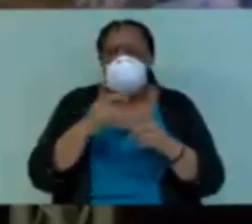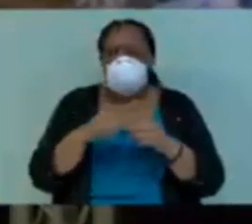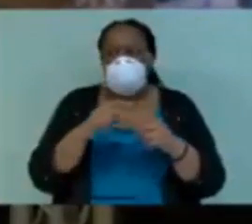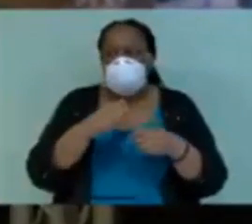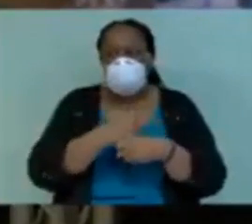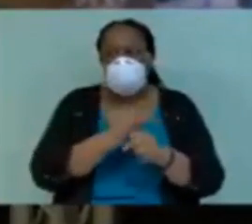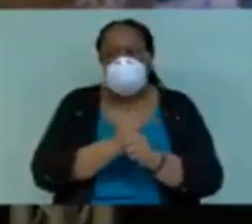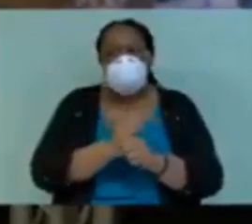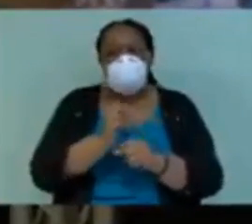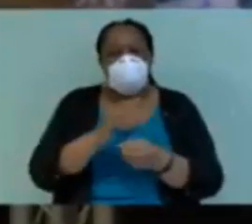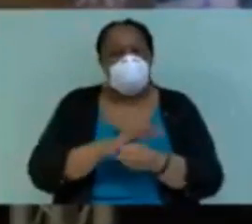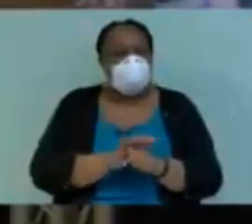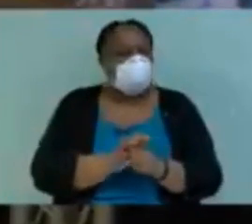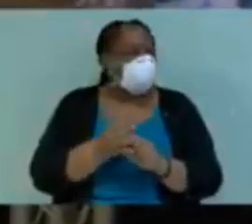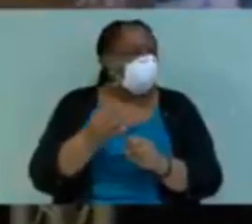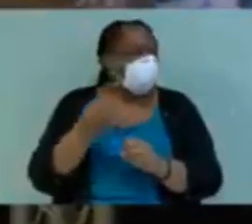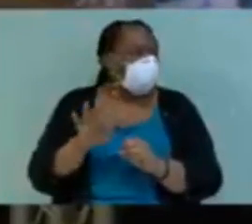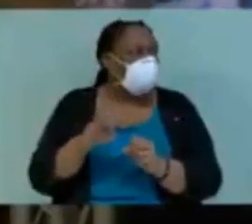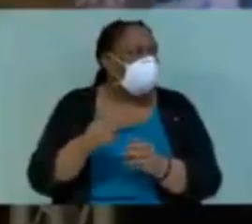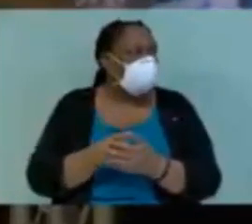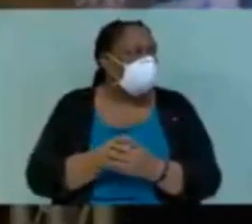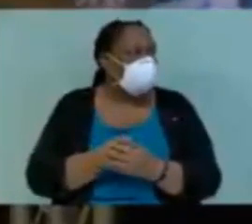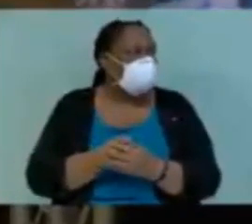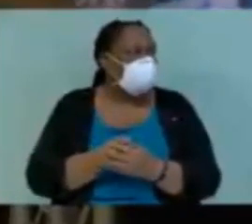this time of crisis.